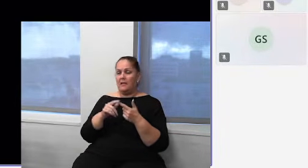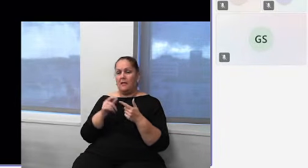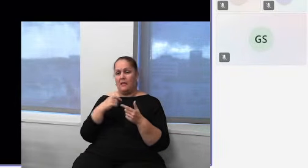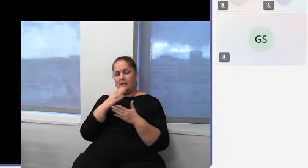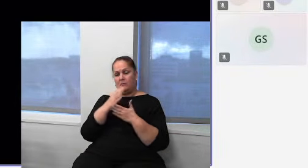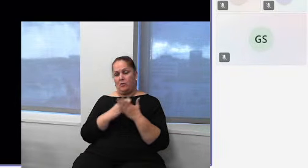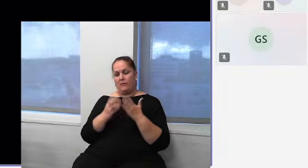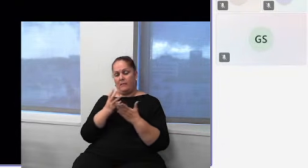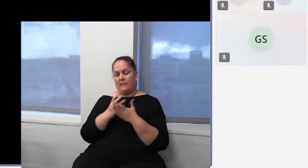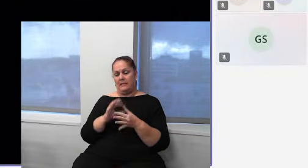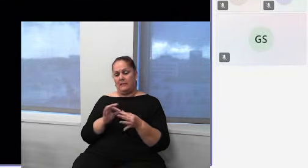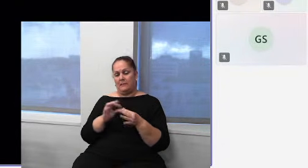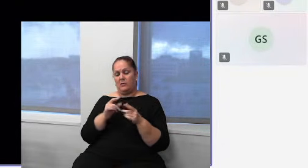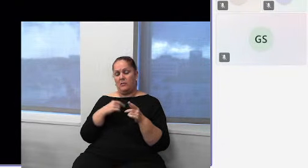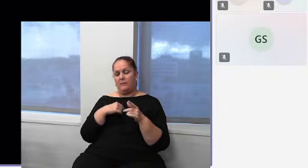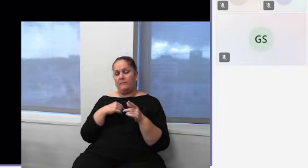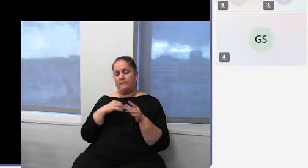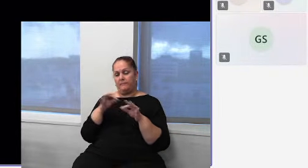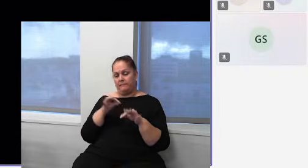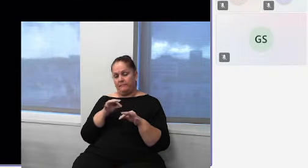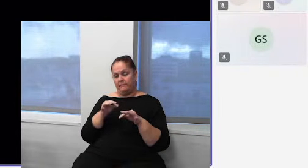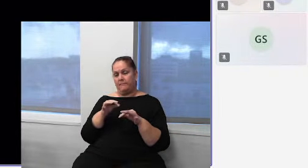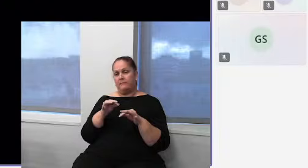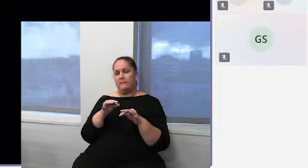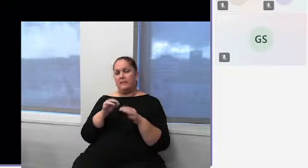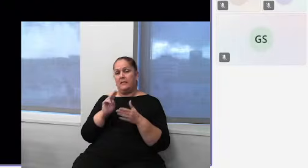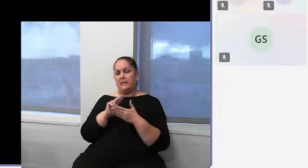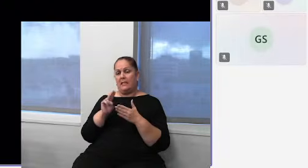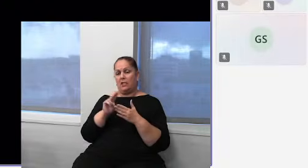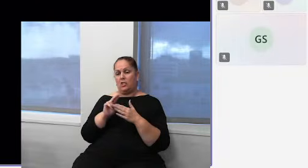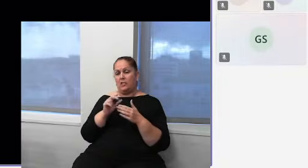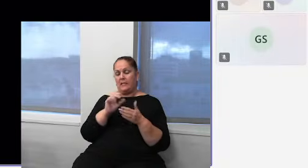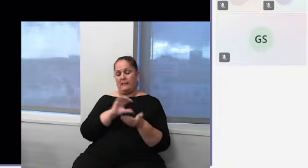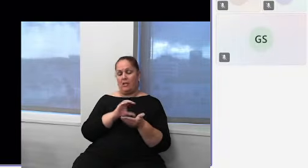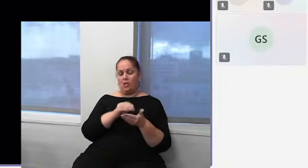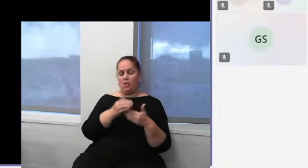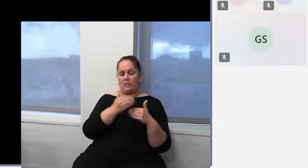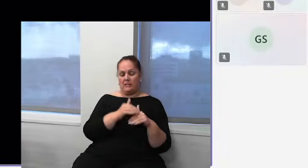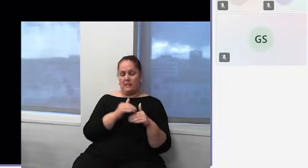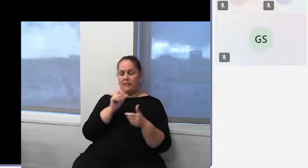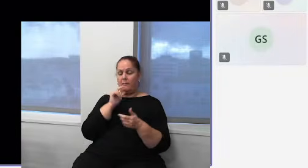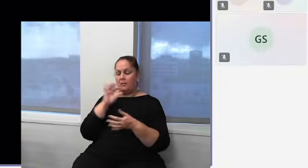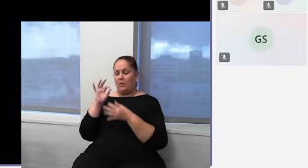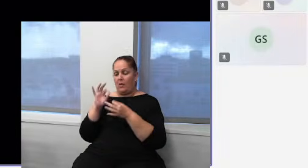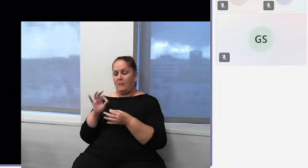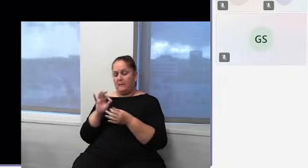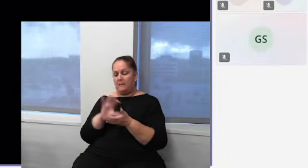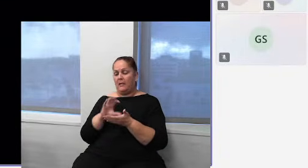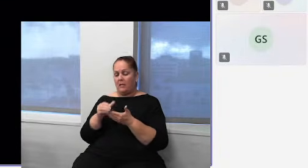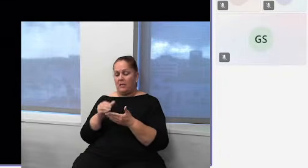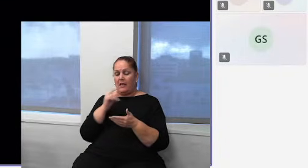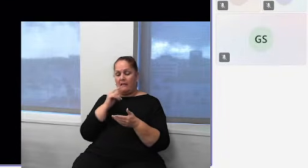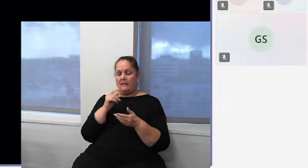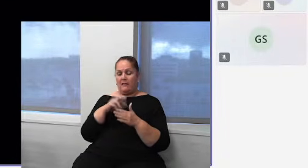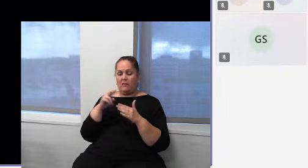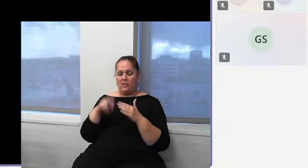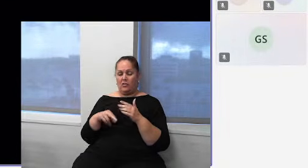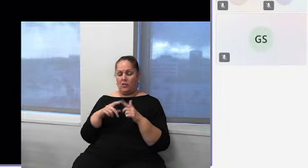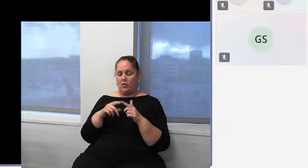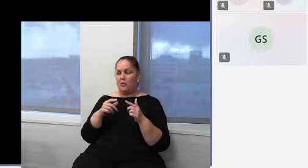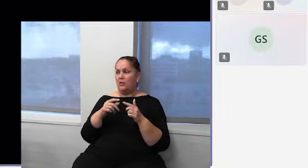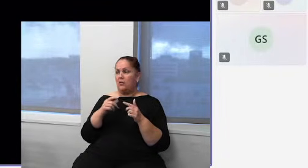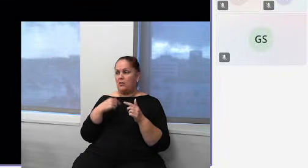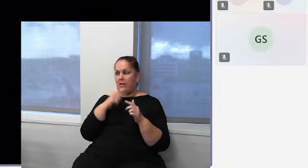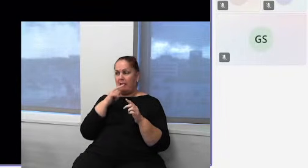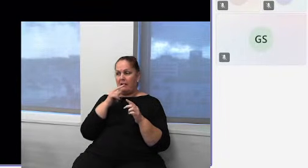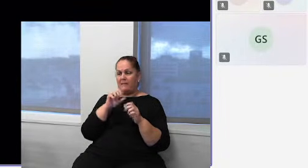As I am part of my testimony, I talked about the fact that using the constrained budget versus the optimal budget and the consequence